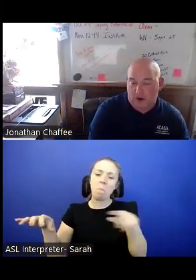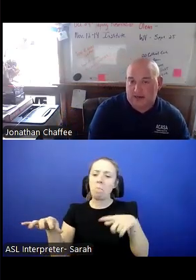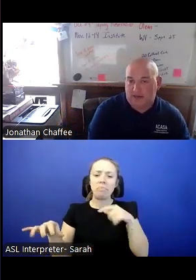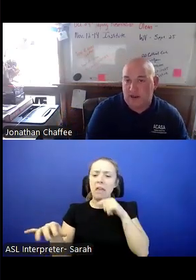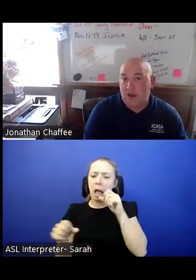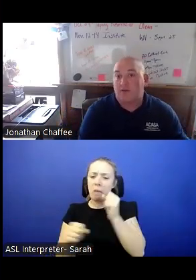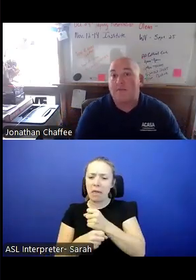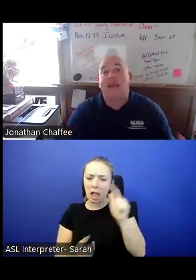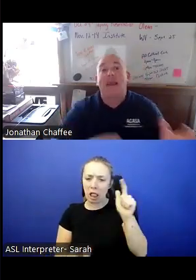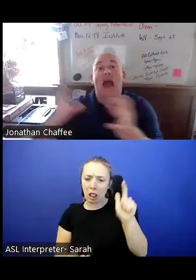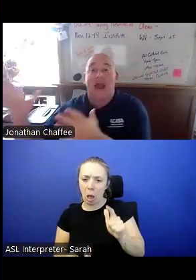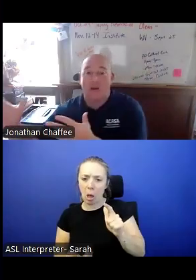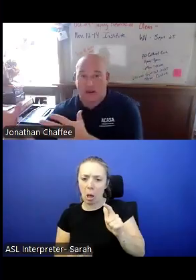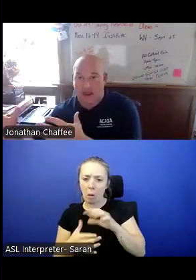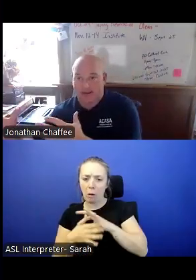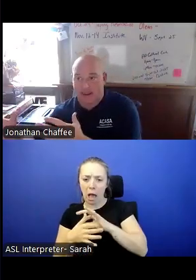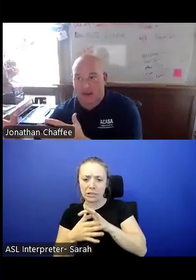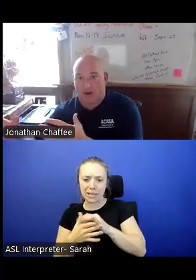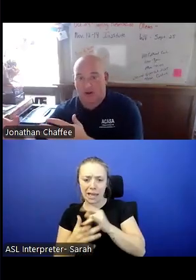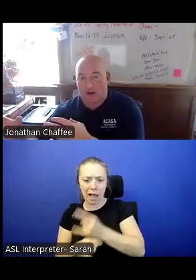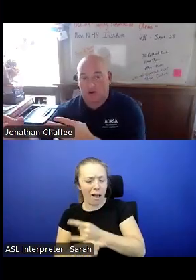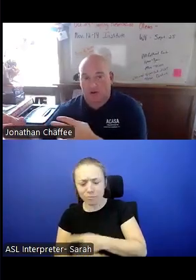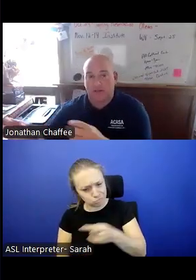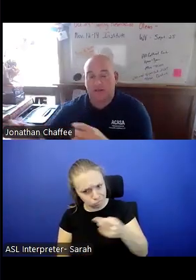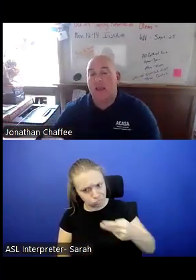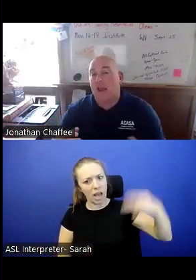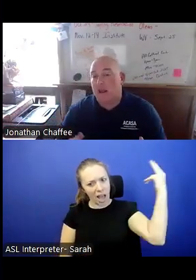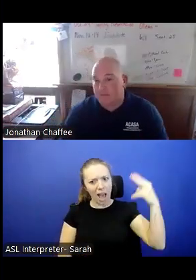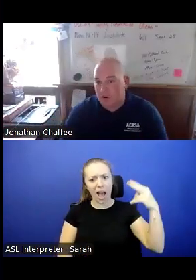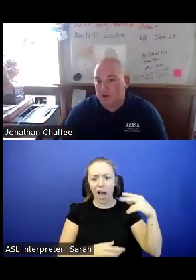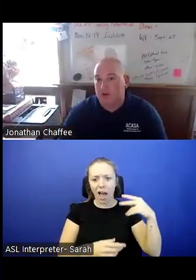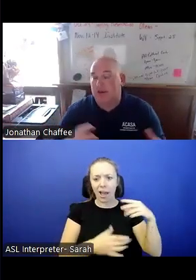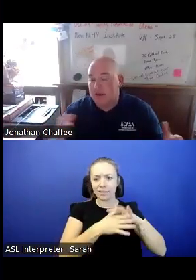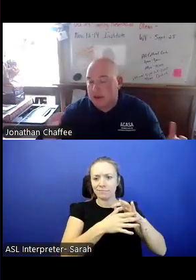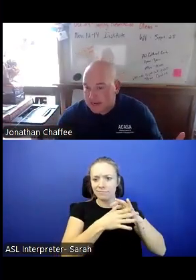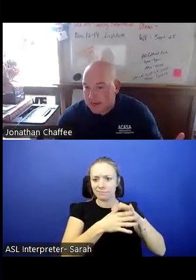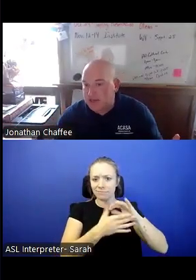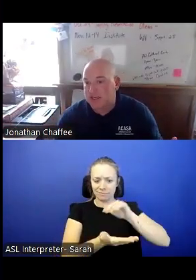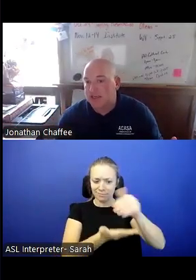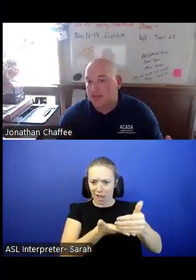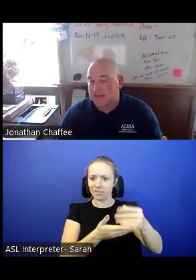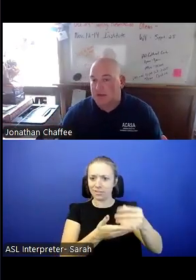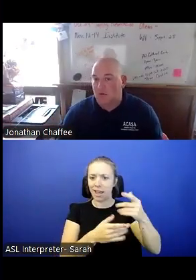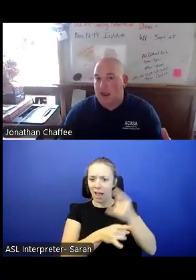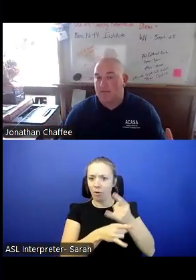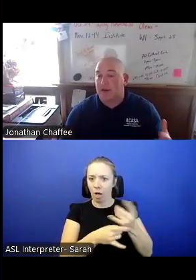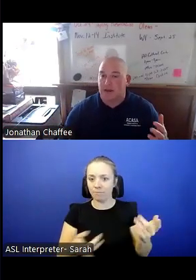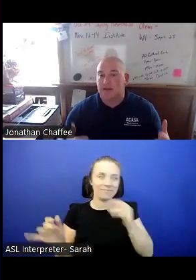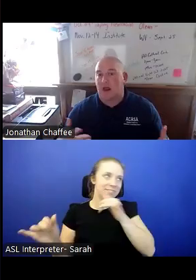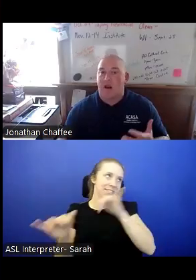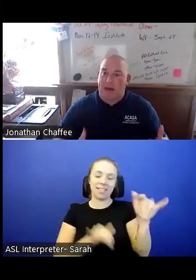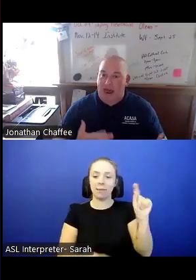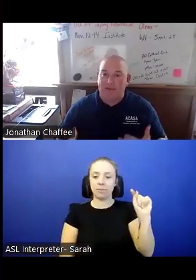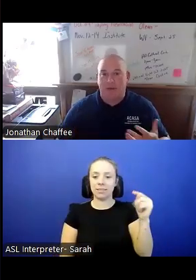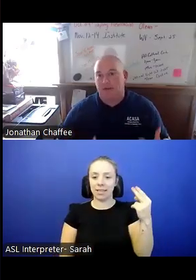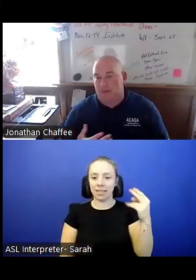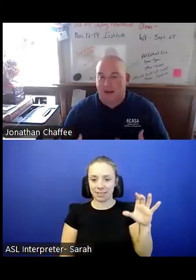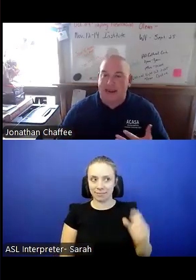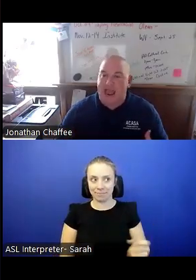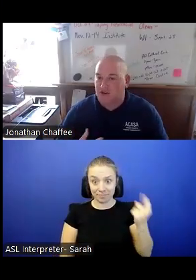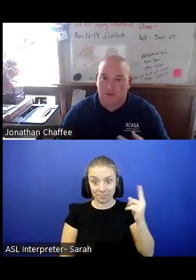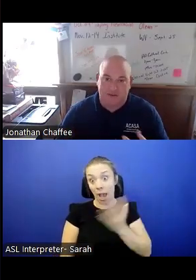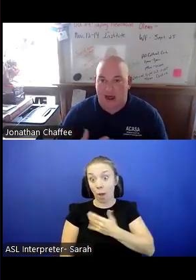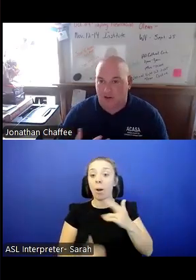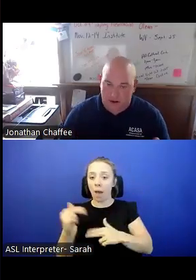alcohol drinks. They're making higher content alcohol drinks. And unfortunately, THC is the same way because our body builds